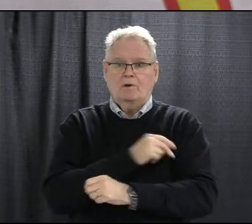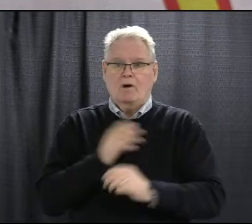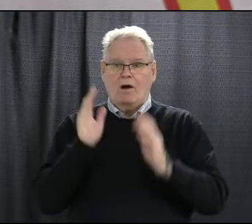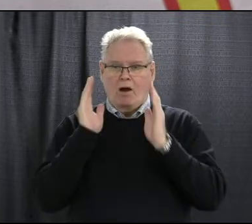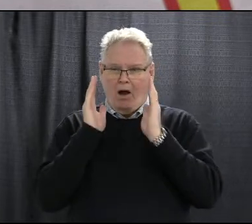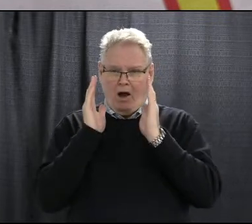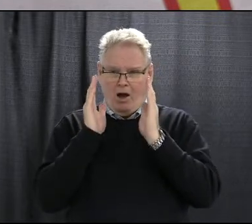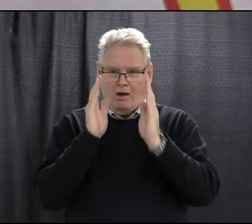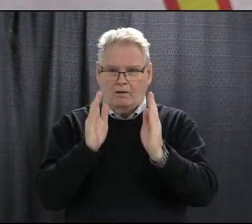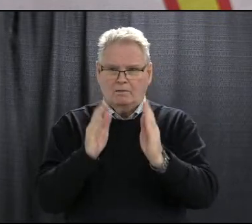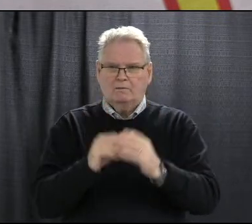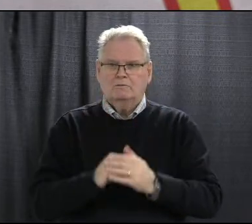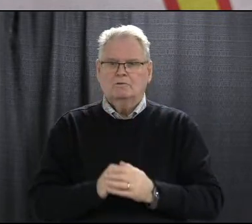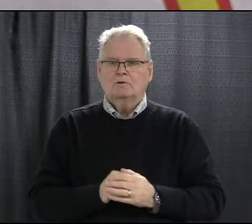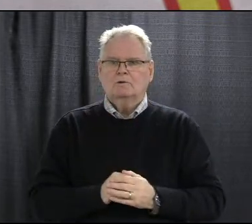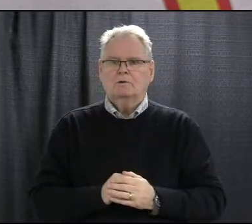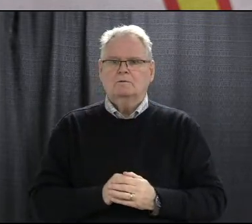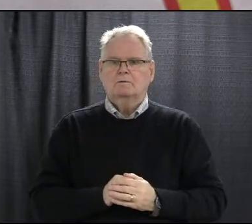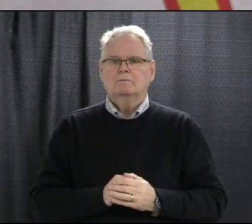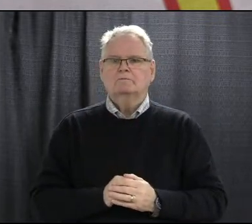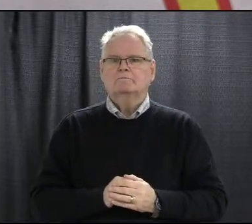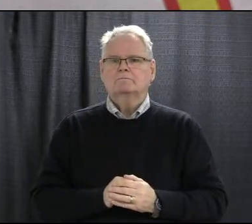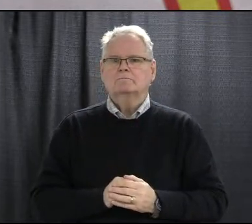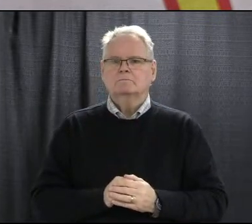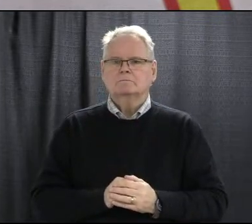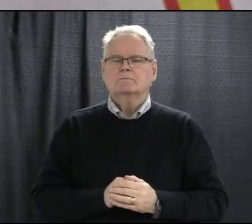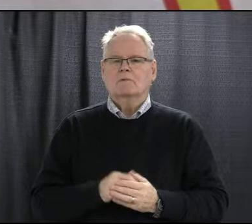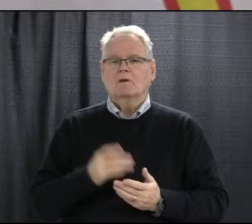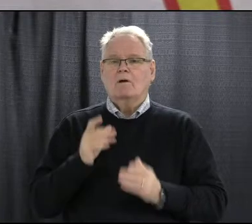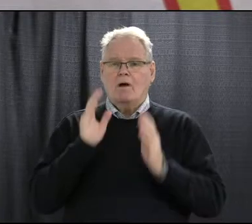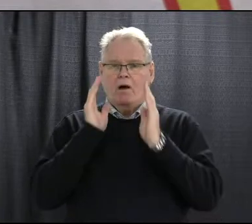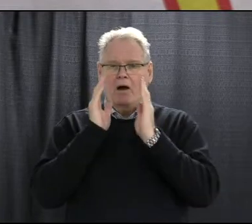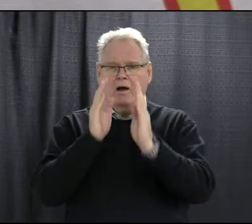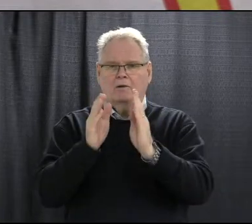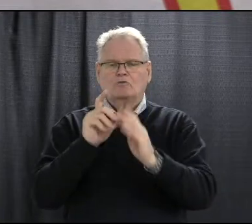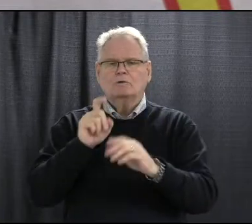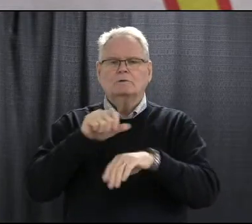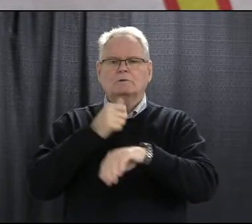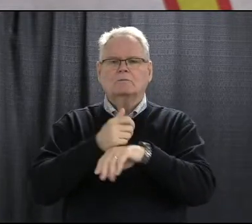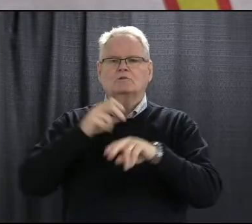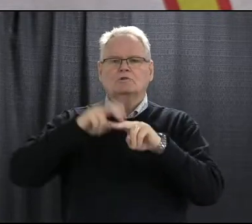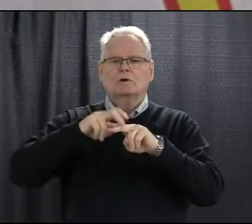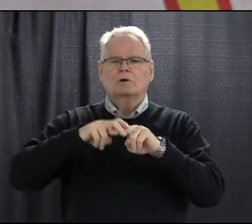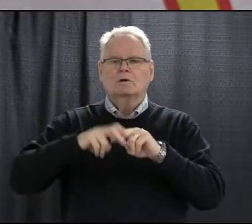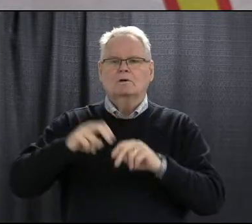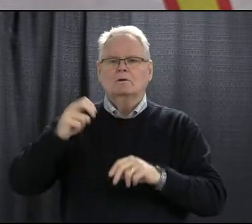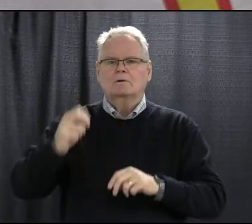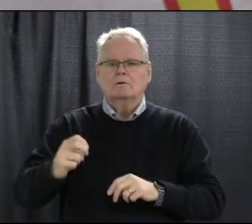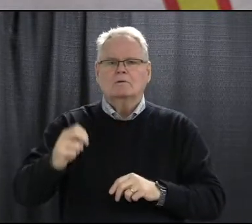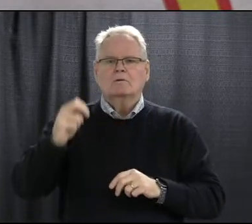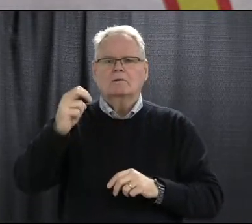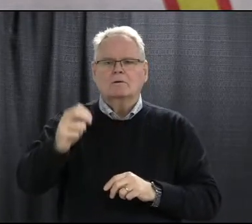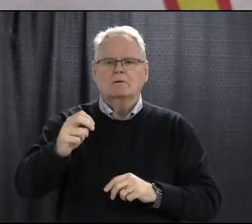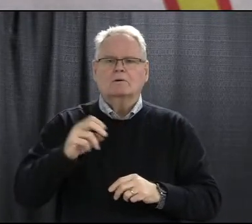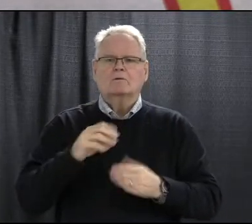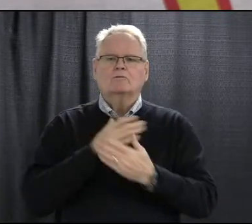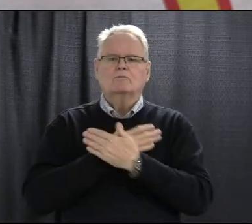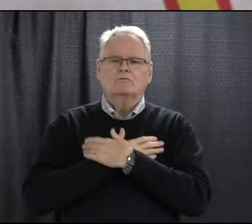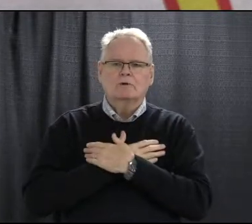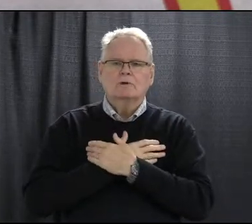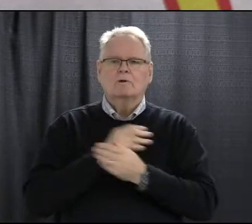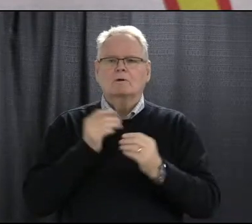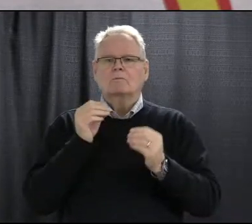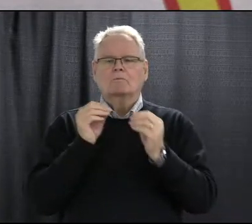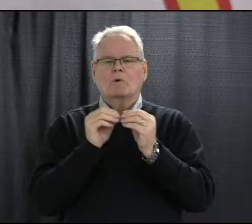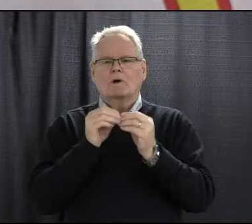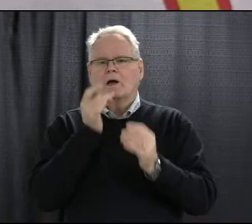clear visibility from the bed to washrooms, and proper lighting at night to help prevent falls. So a number of areas